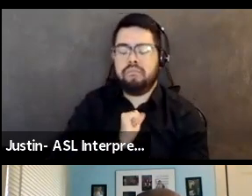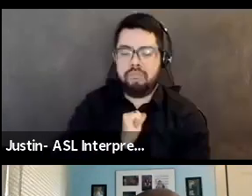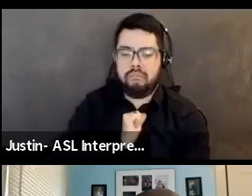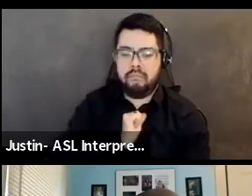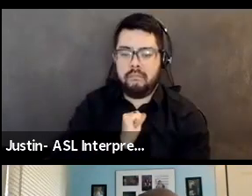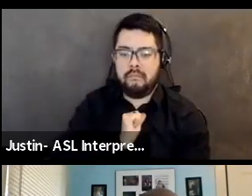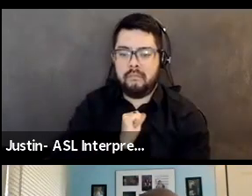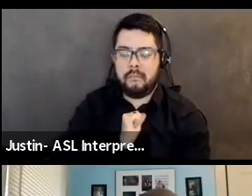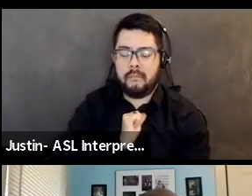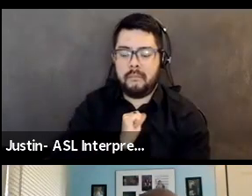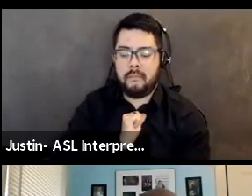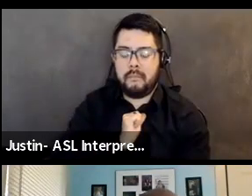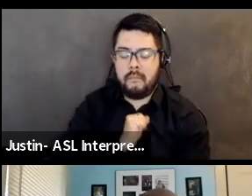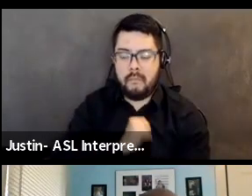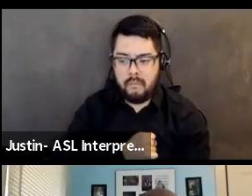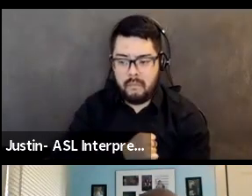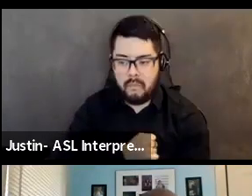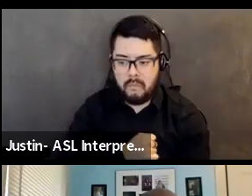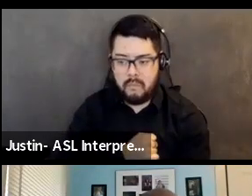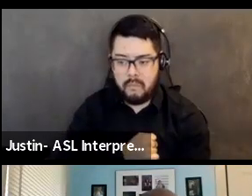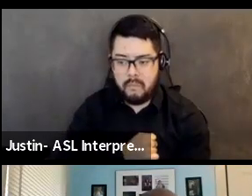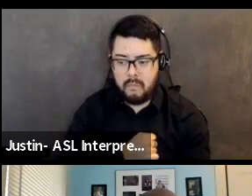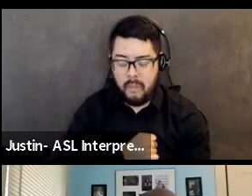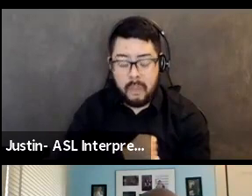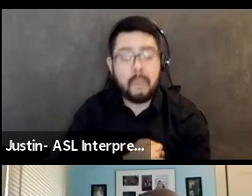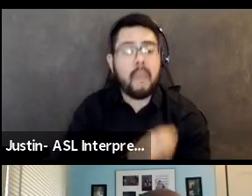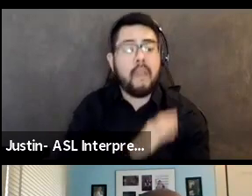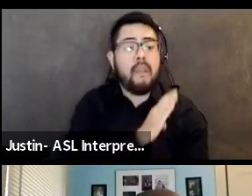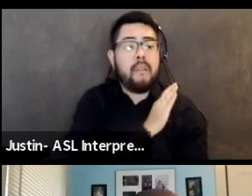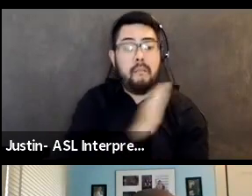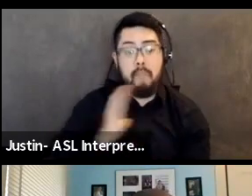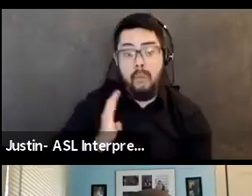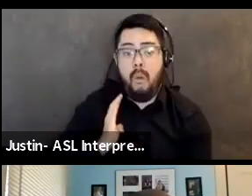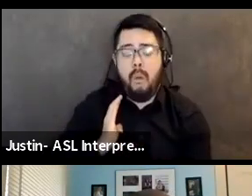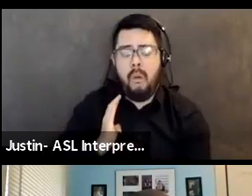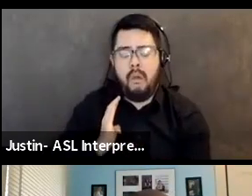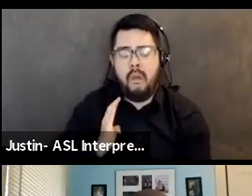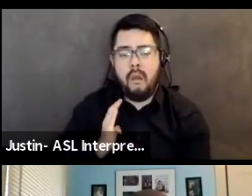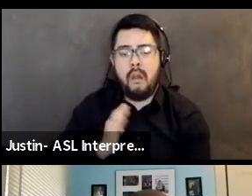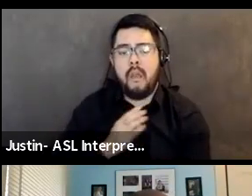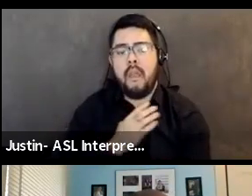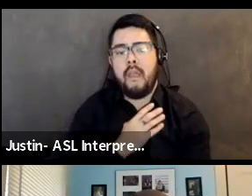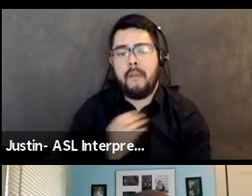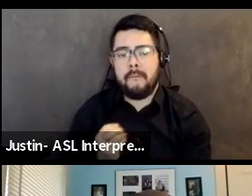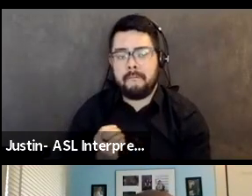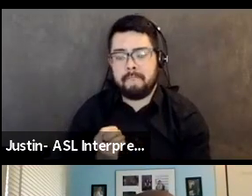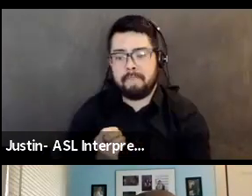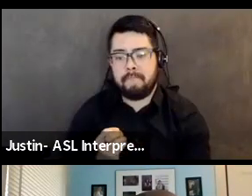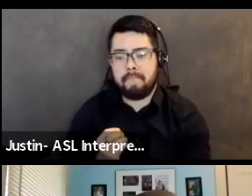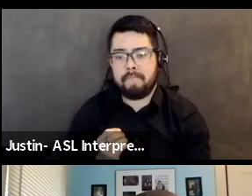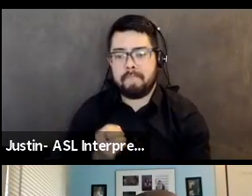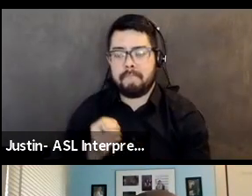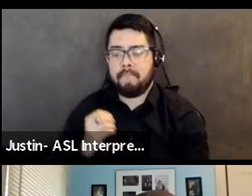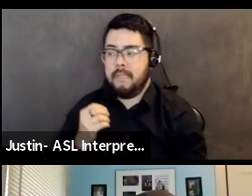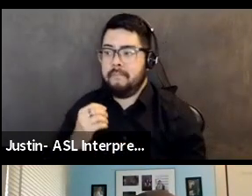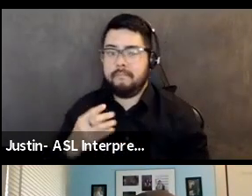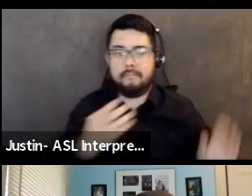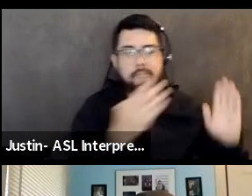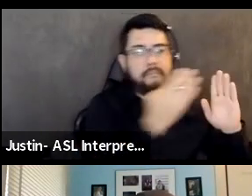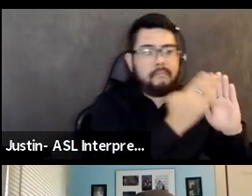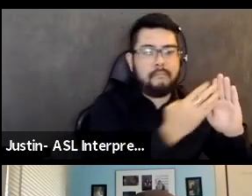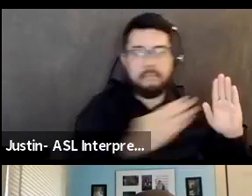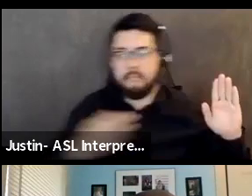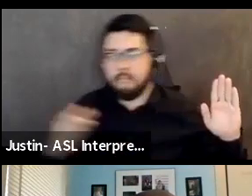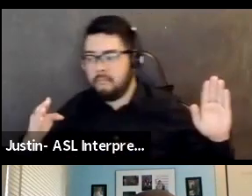board in the the board in its broadest um interpretation that means including